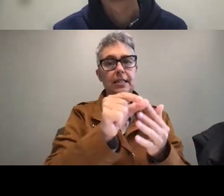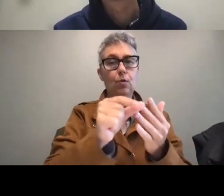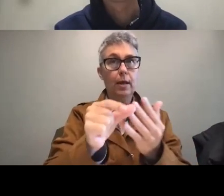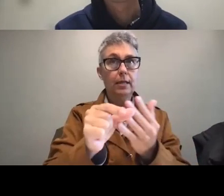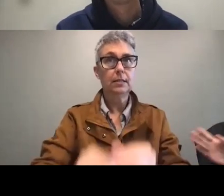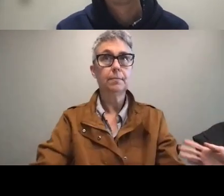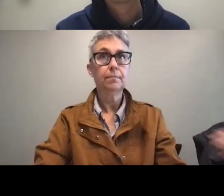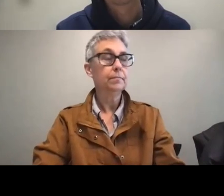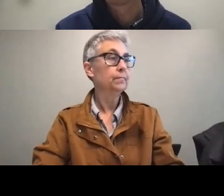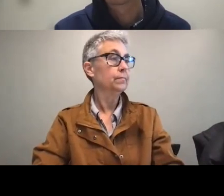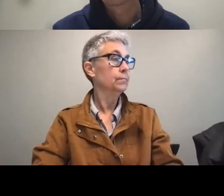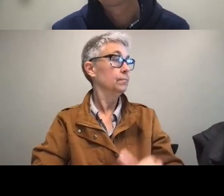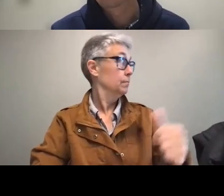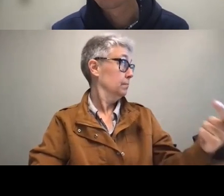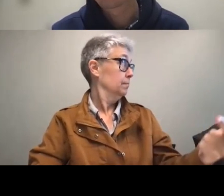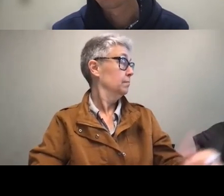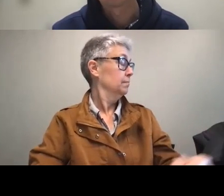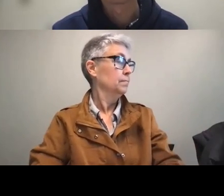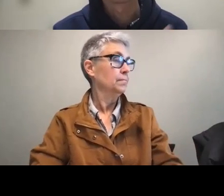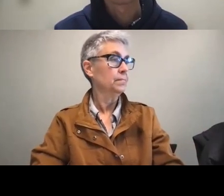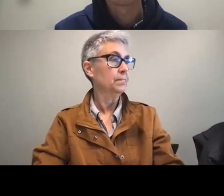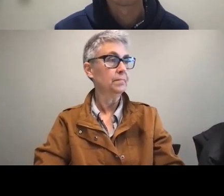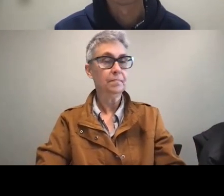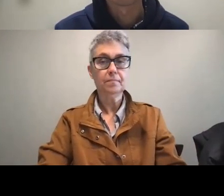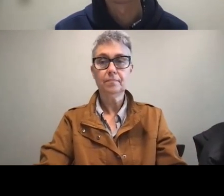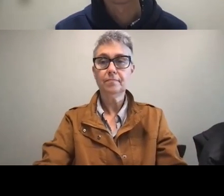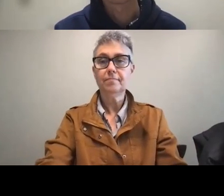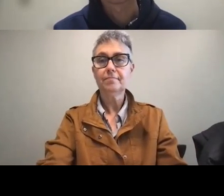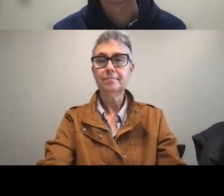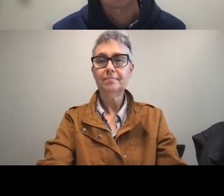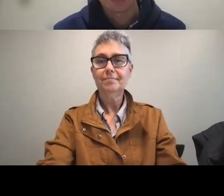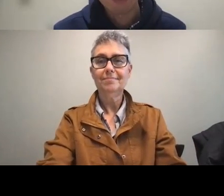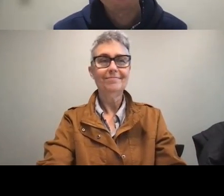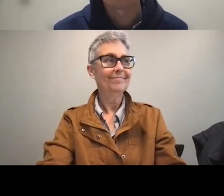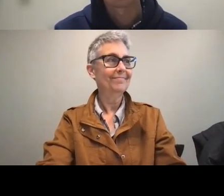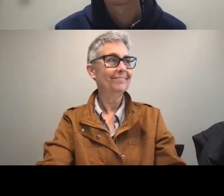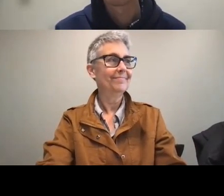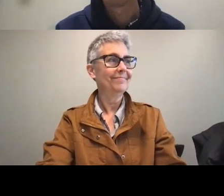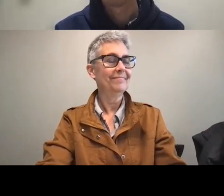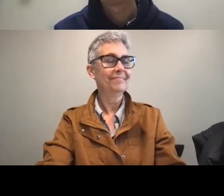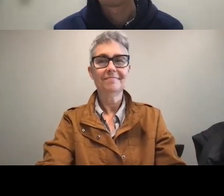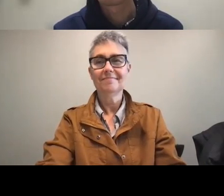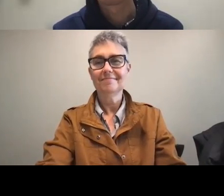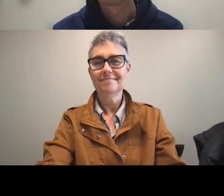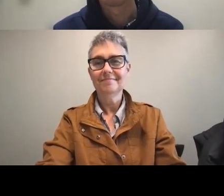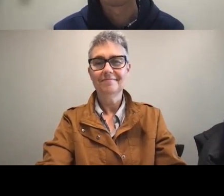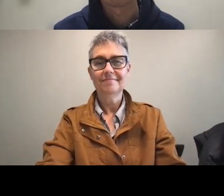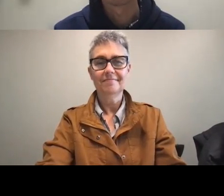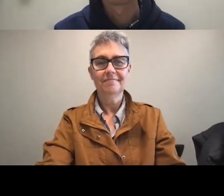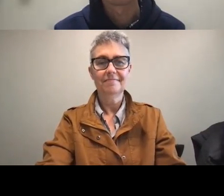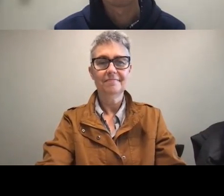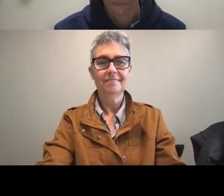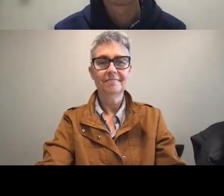sequence. So just to go into a bit of detail of how to execute the idea, right? So first we